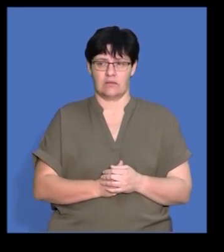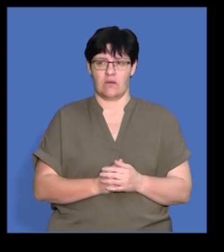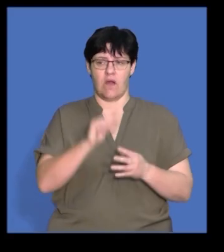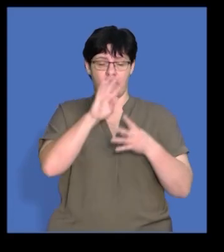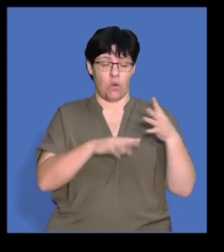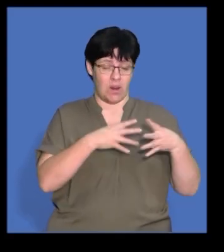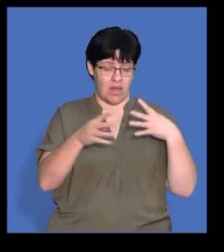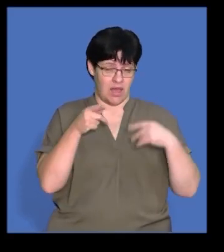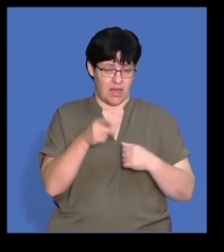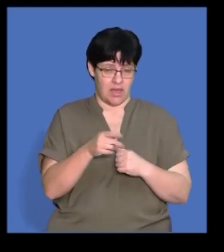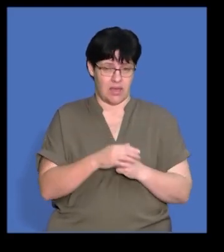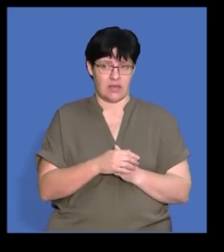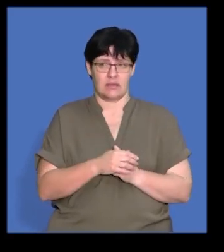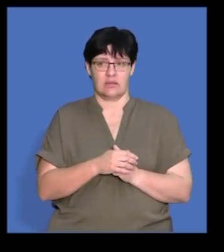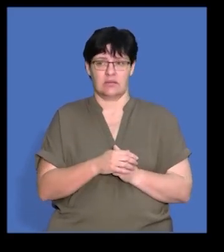formula now,